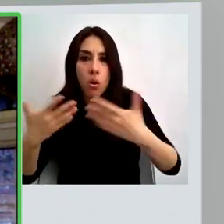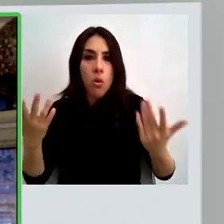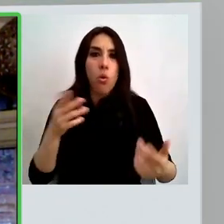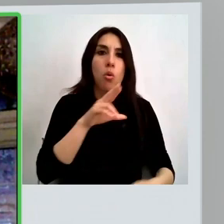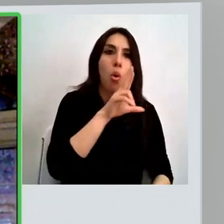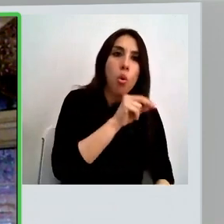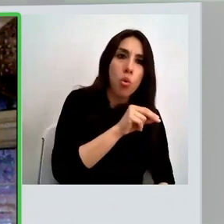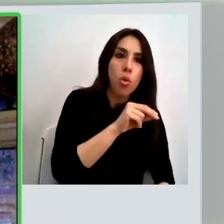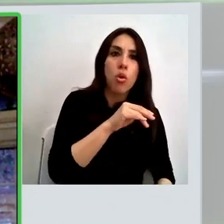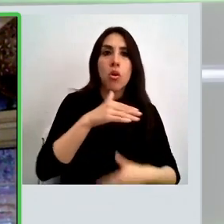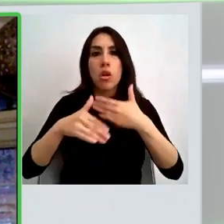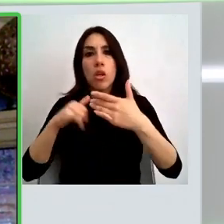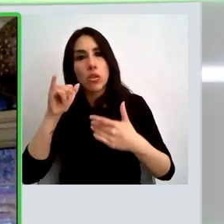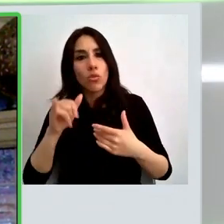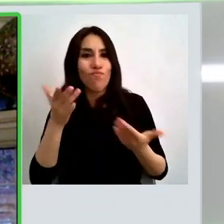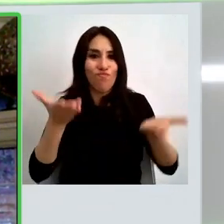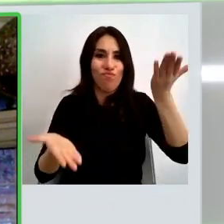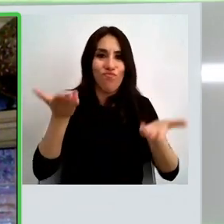change.